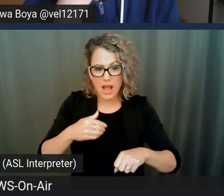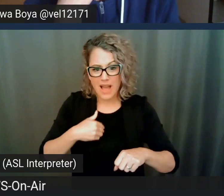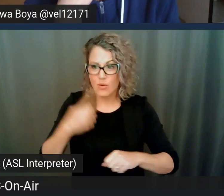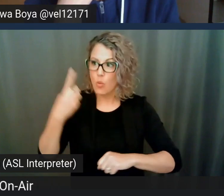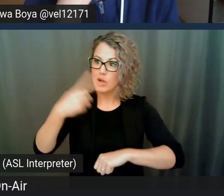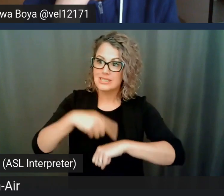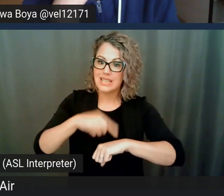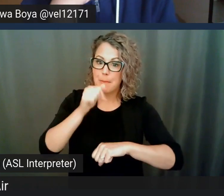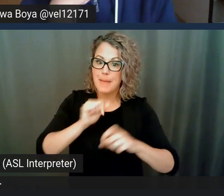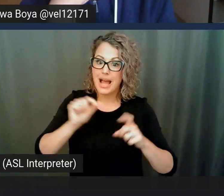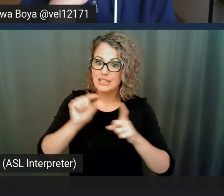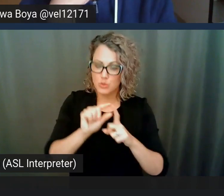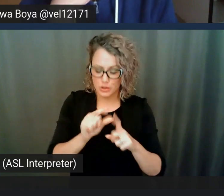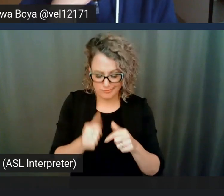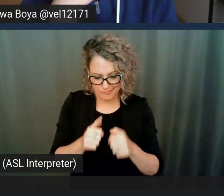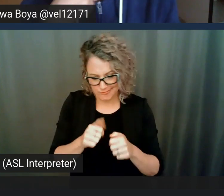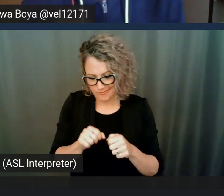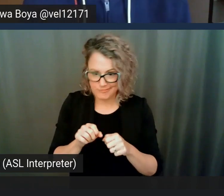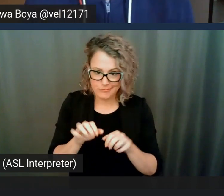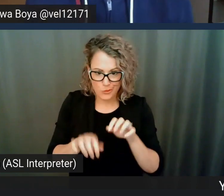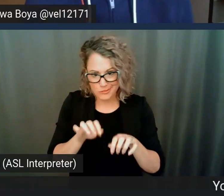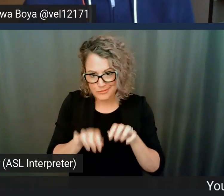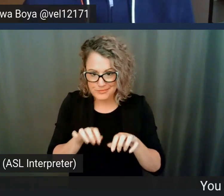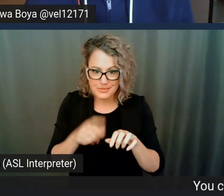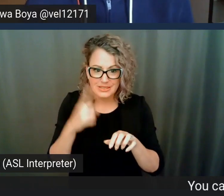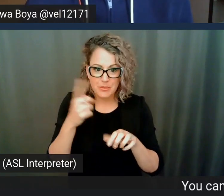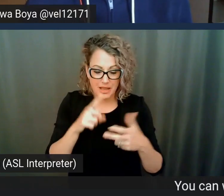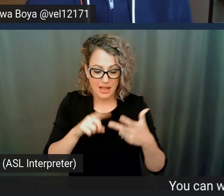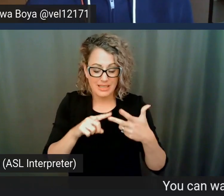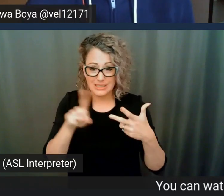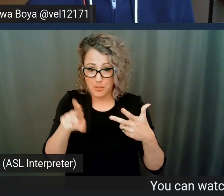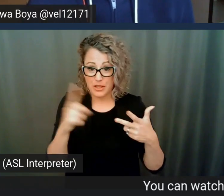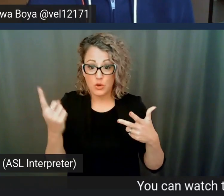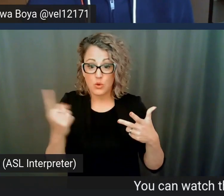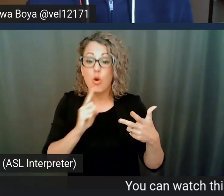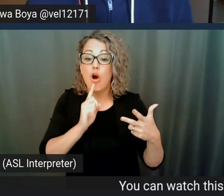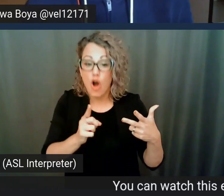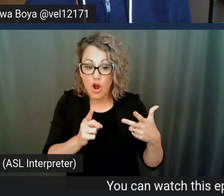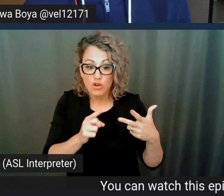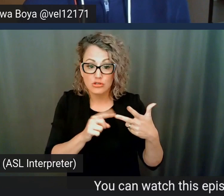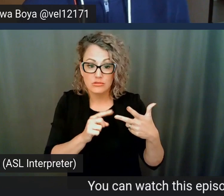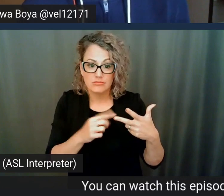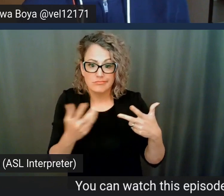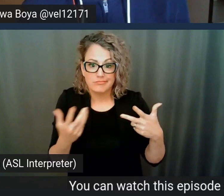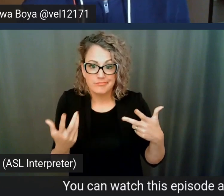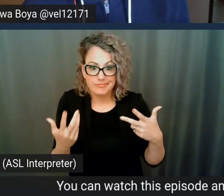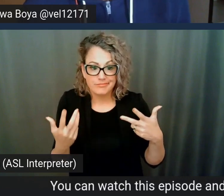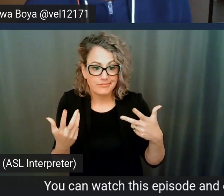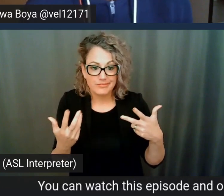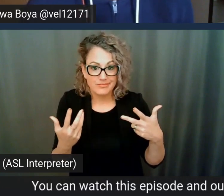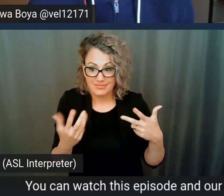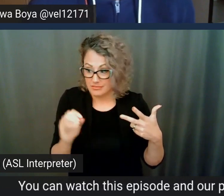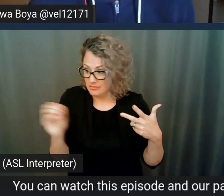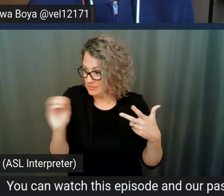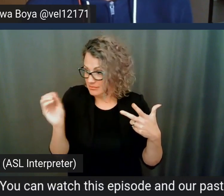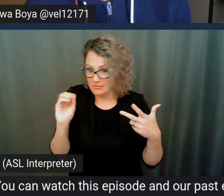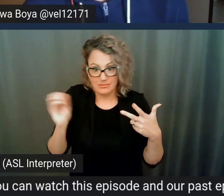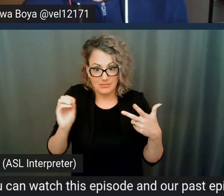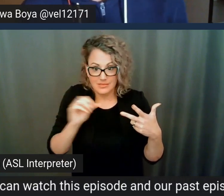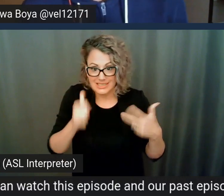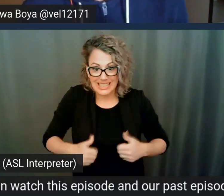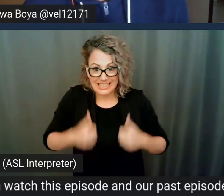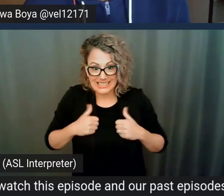password that you have to enter again. And something you are is your is doesn't exist right now, and voice